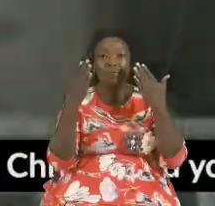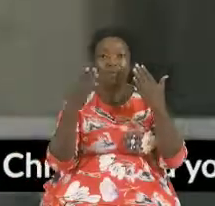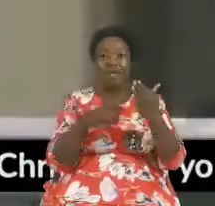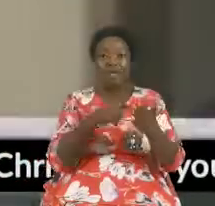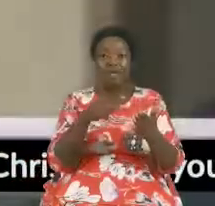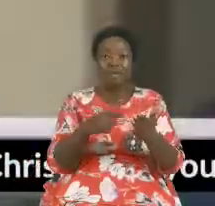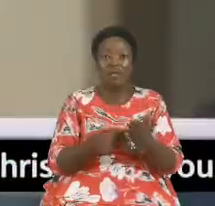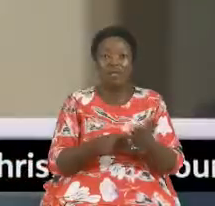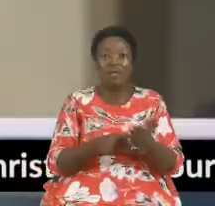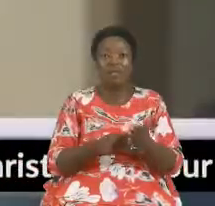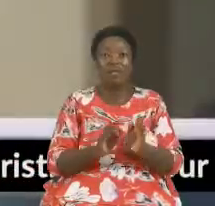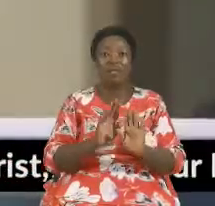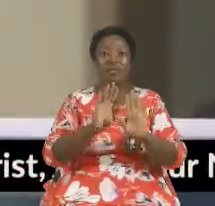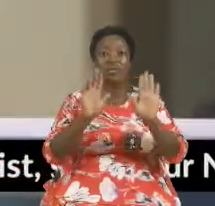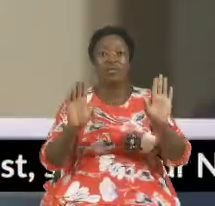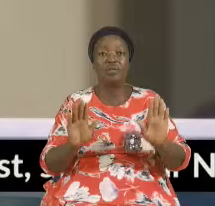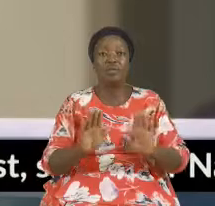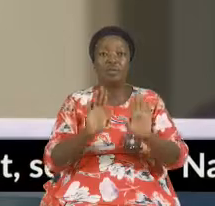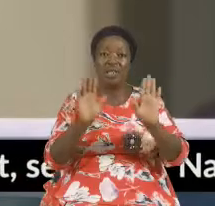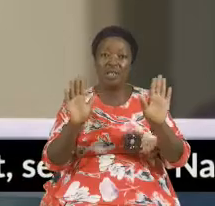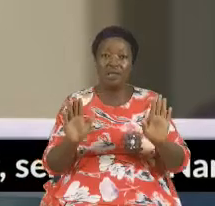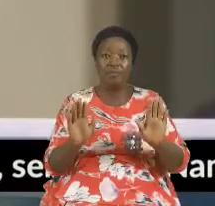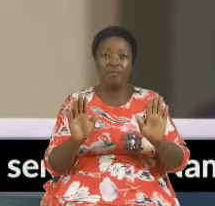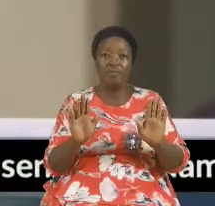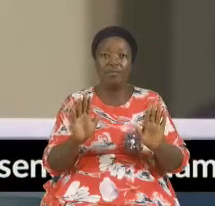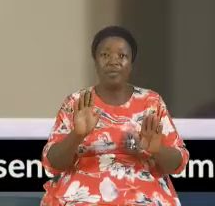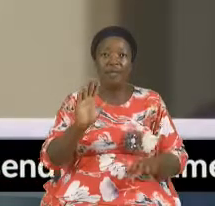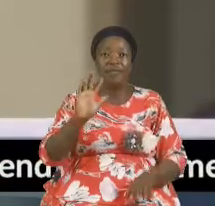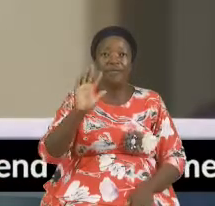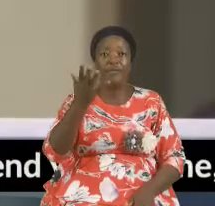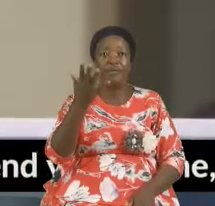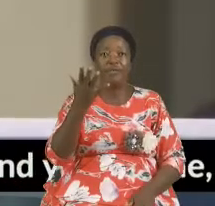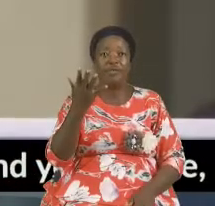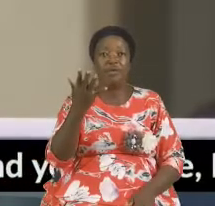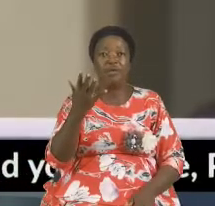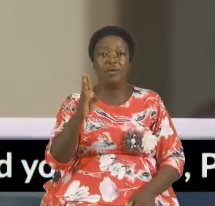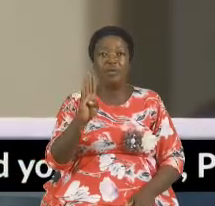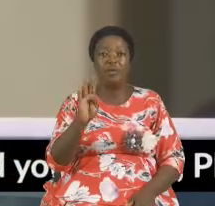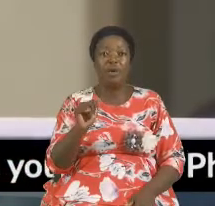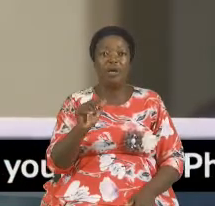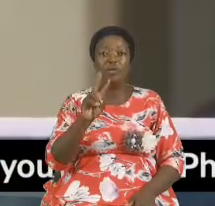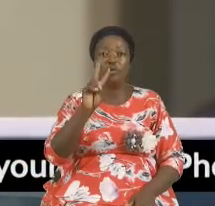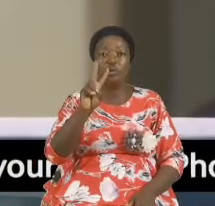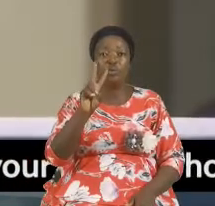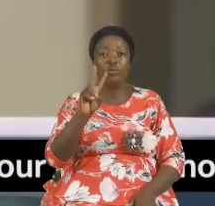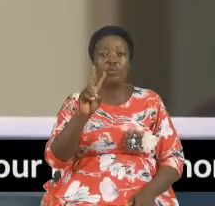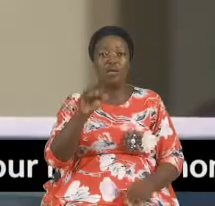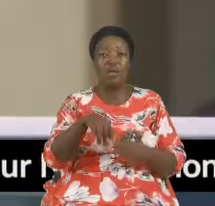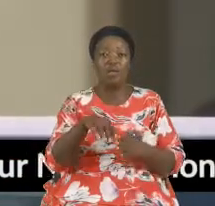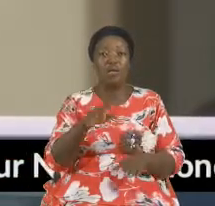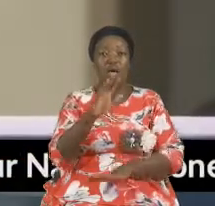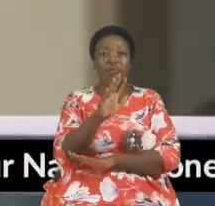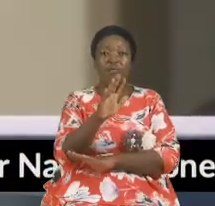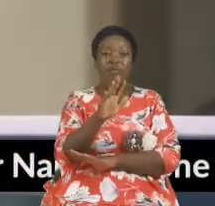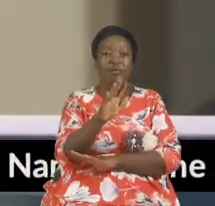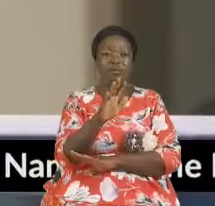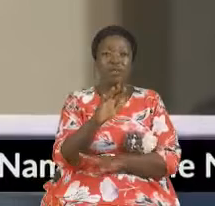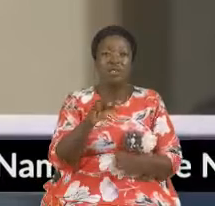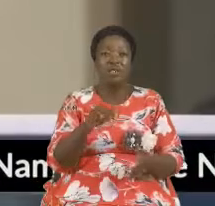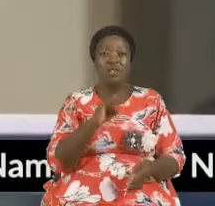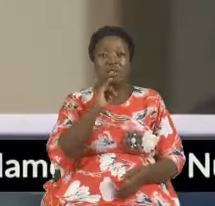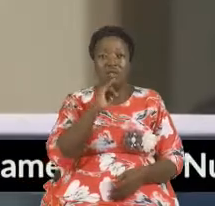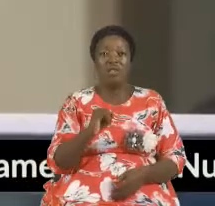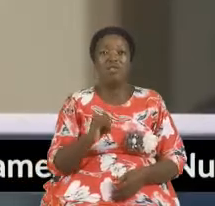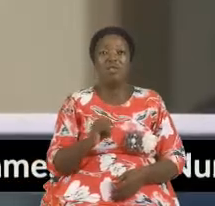Don't forget this Sunday, 5th, 2 p.m.